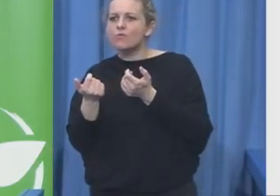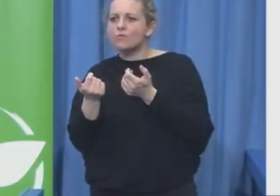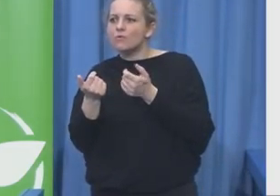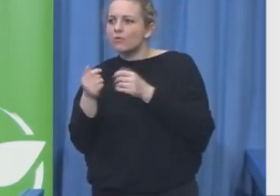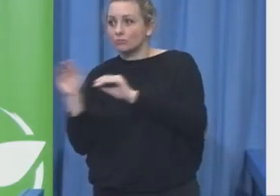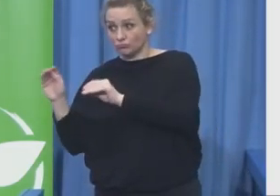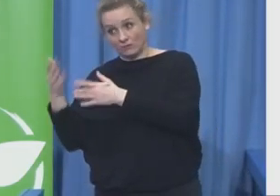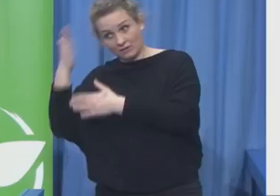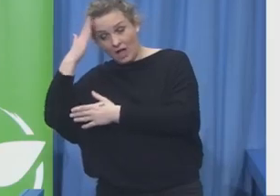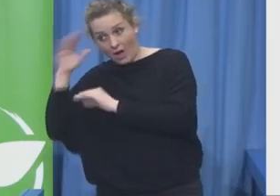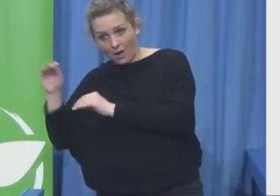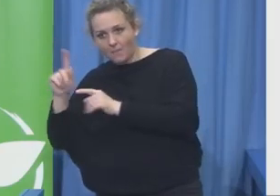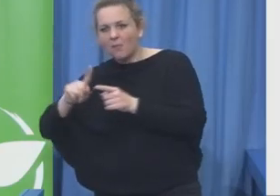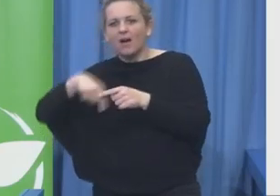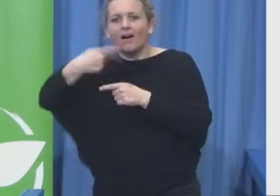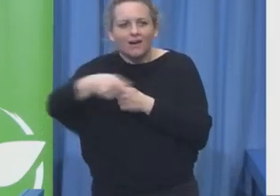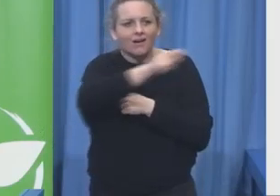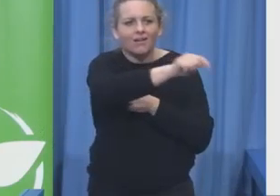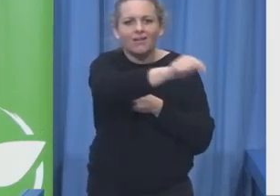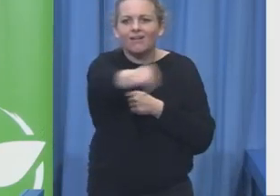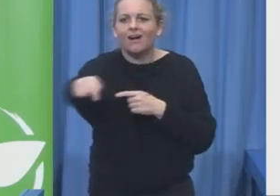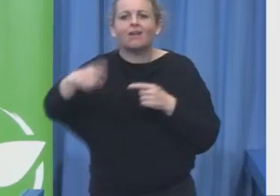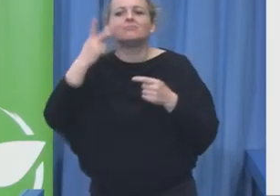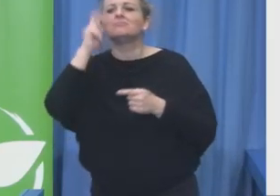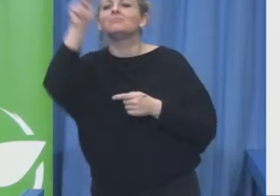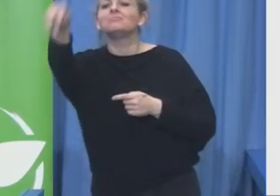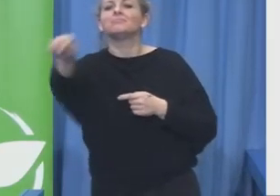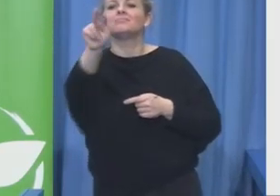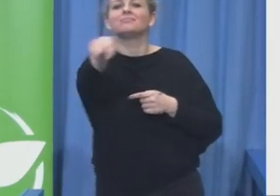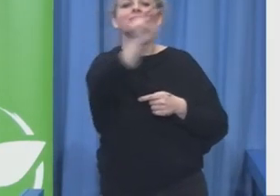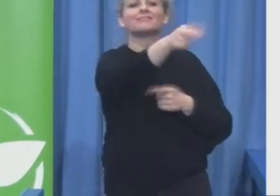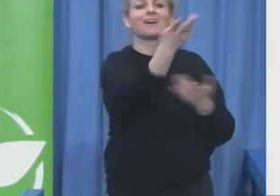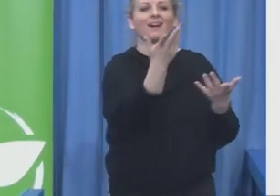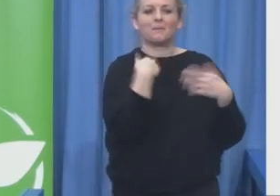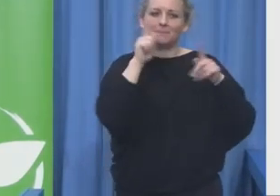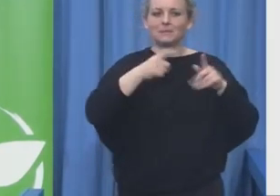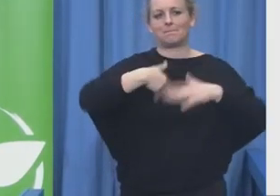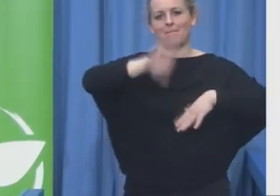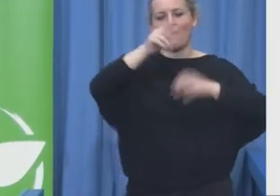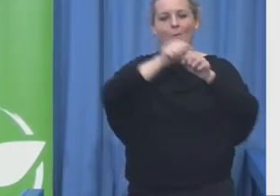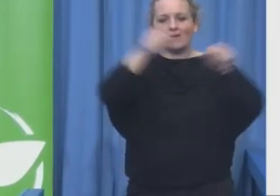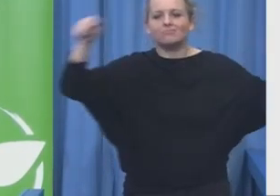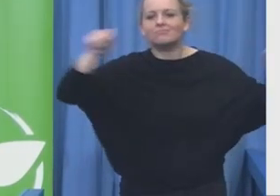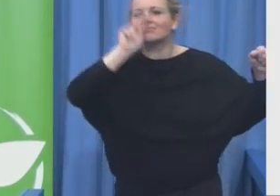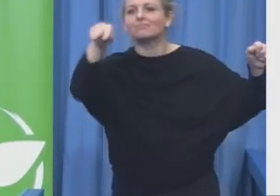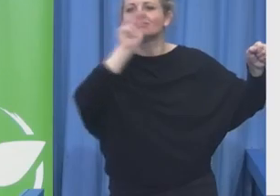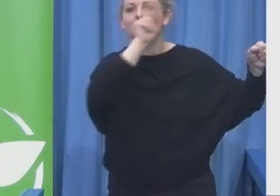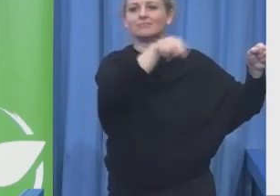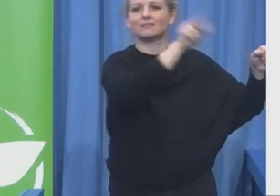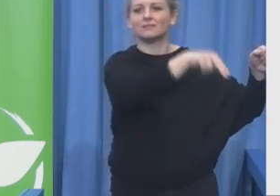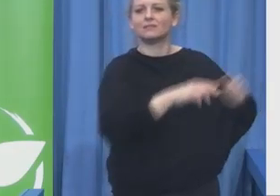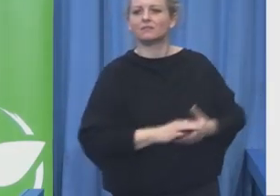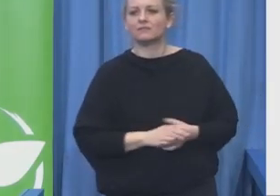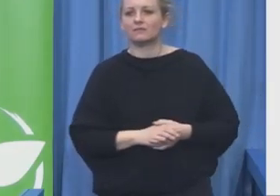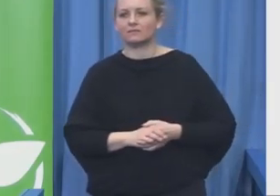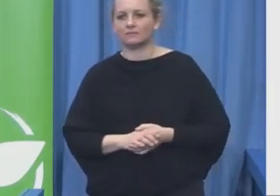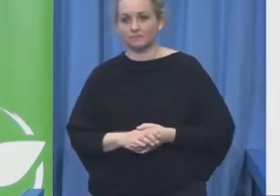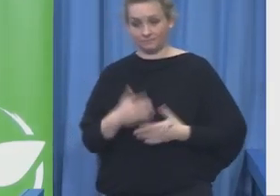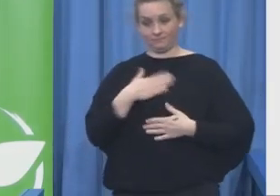impact? Two indicators that USAID uses to measure success of employment-related